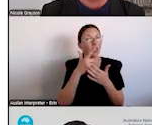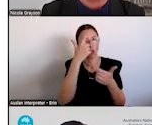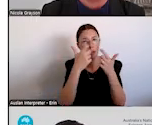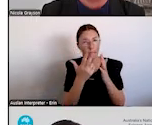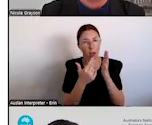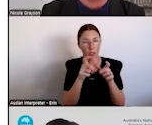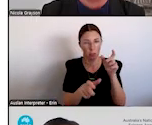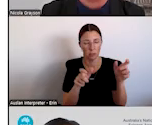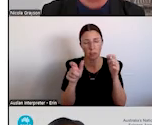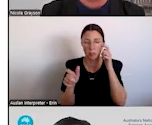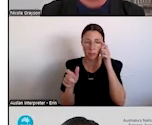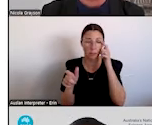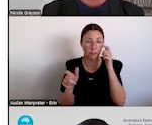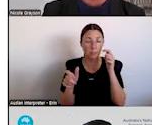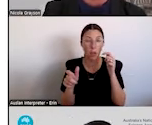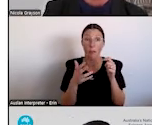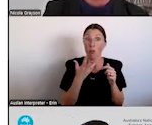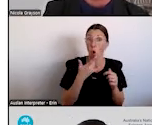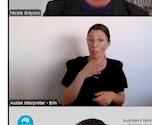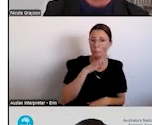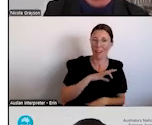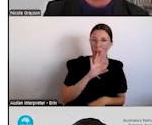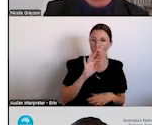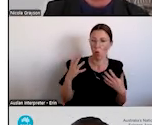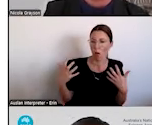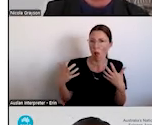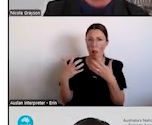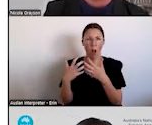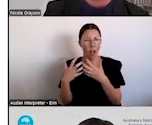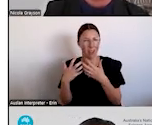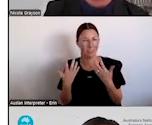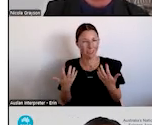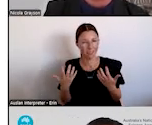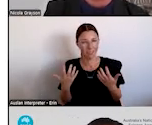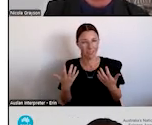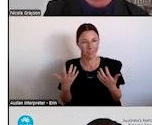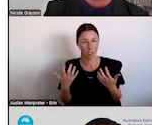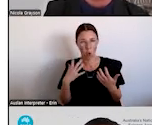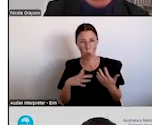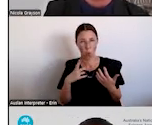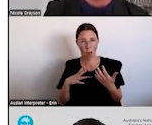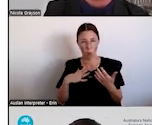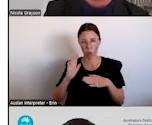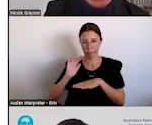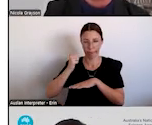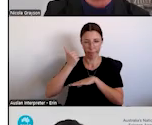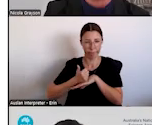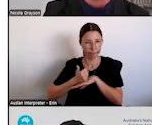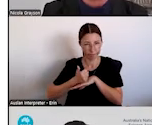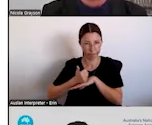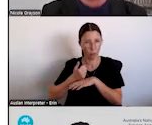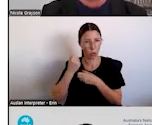cost benefits is misaligned, which makes the incentives to implement some protection mechanism a bit